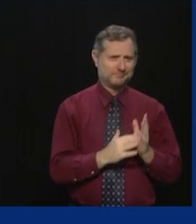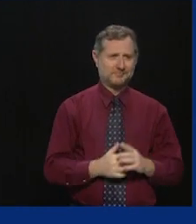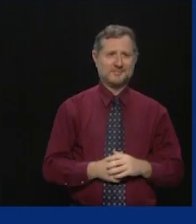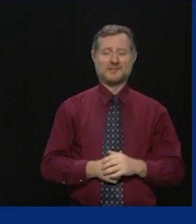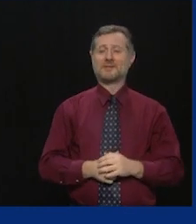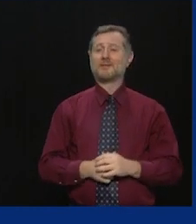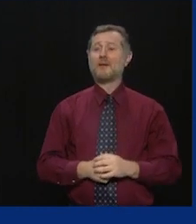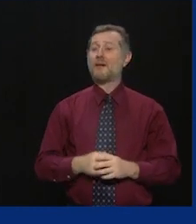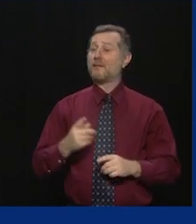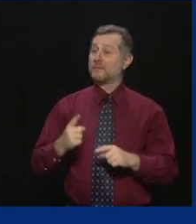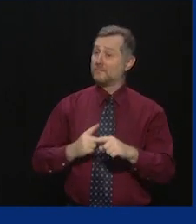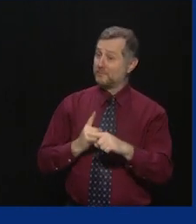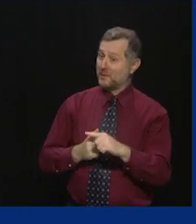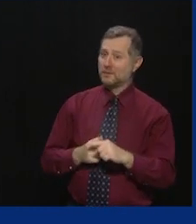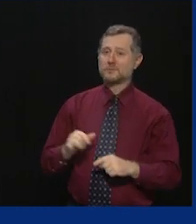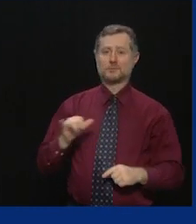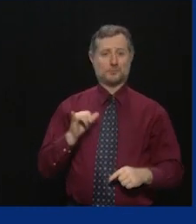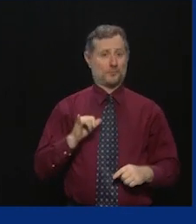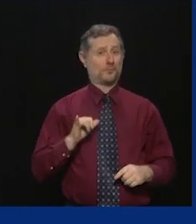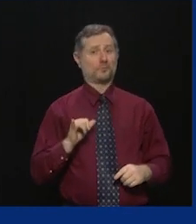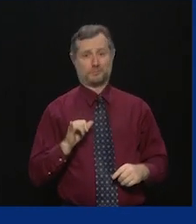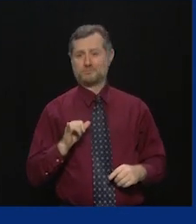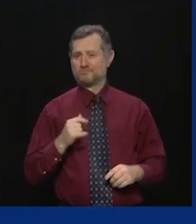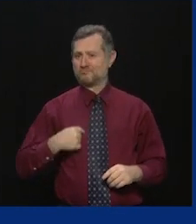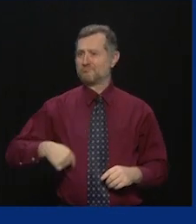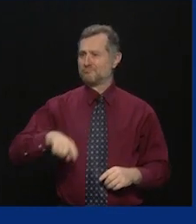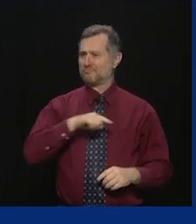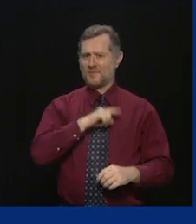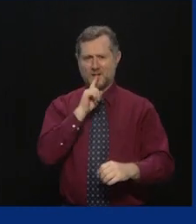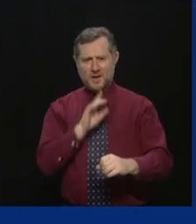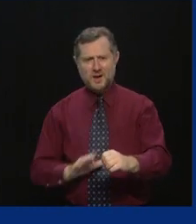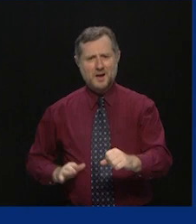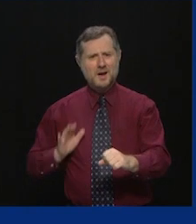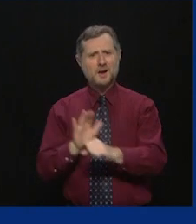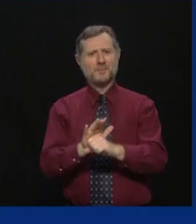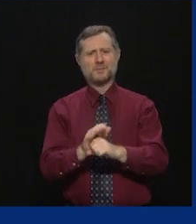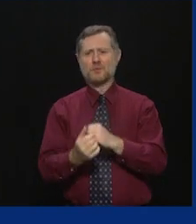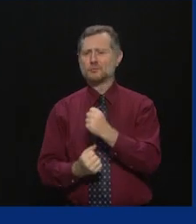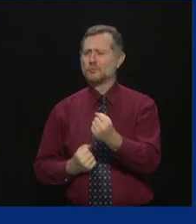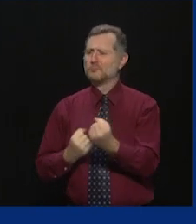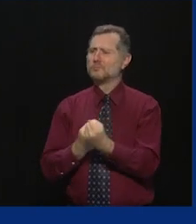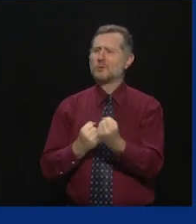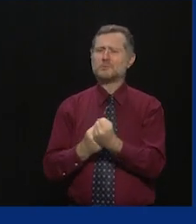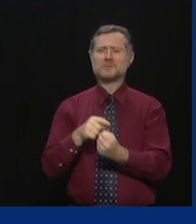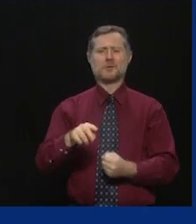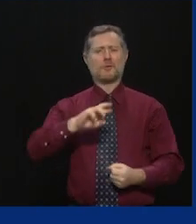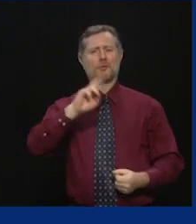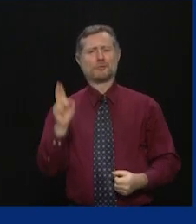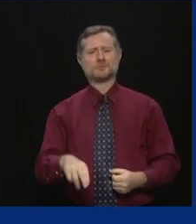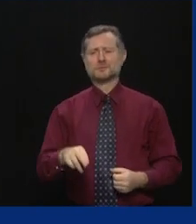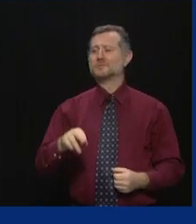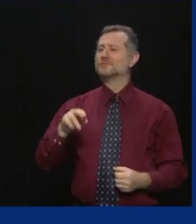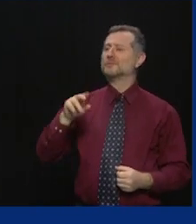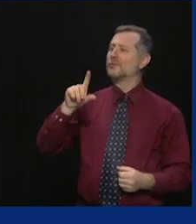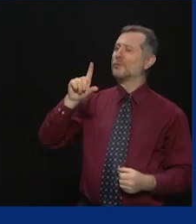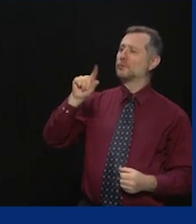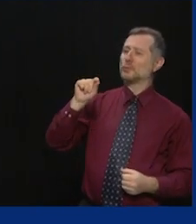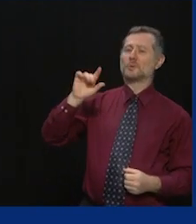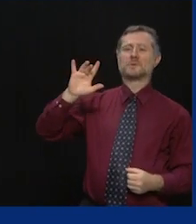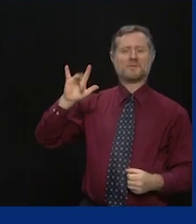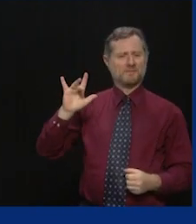And we are also committed to do our part for Rochester 2025. We think it's critically important to attract